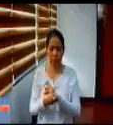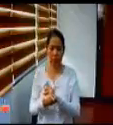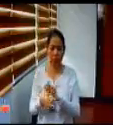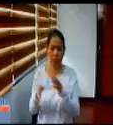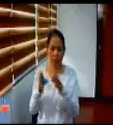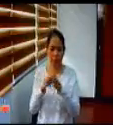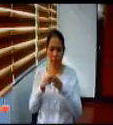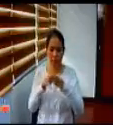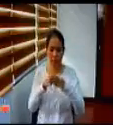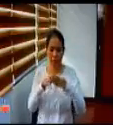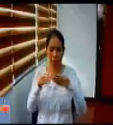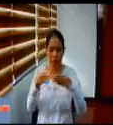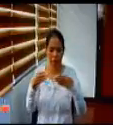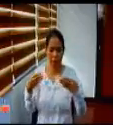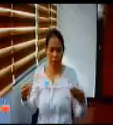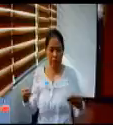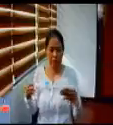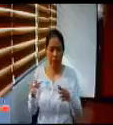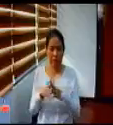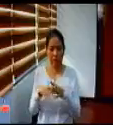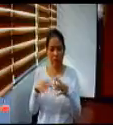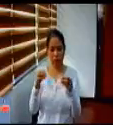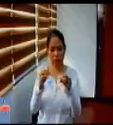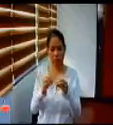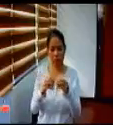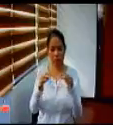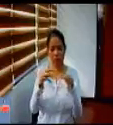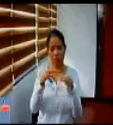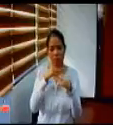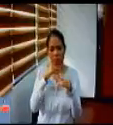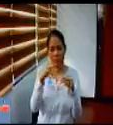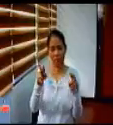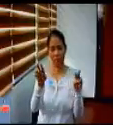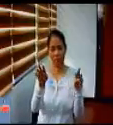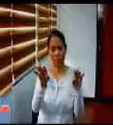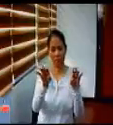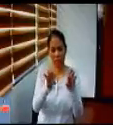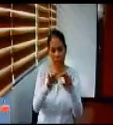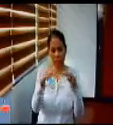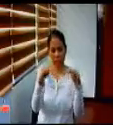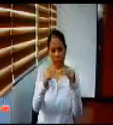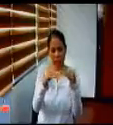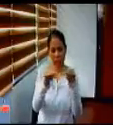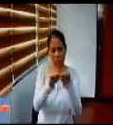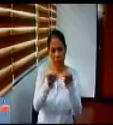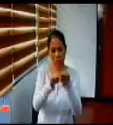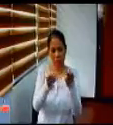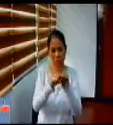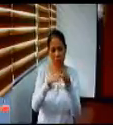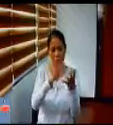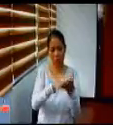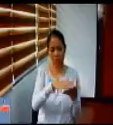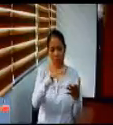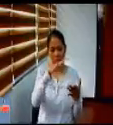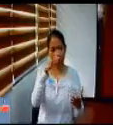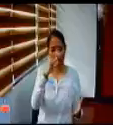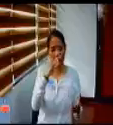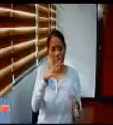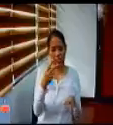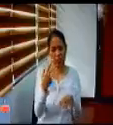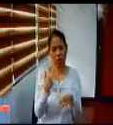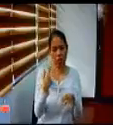unfairness and inequality in society. The rich will be more agile. They will have